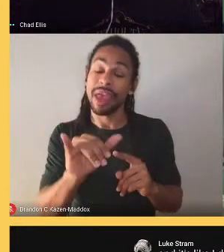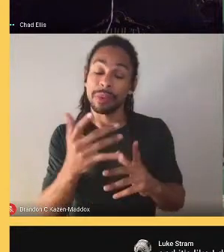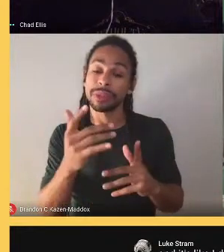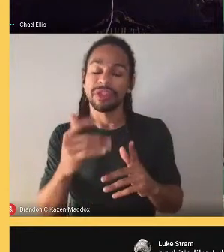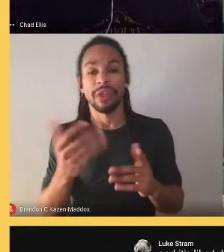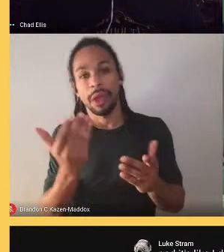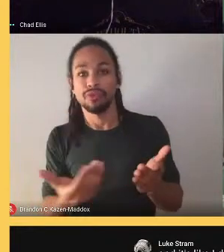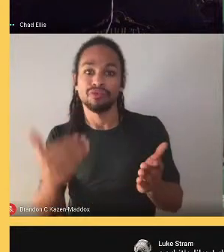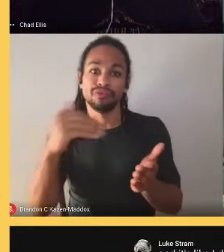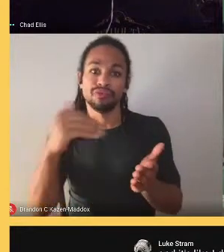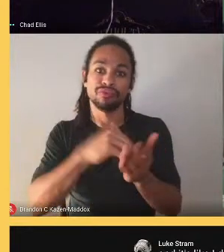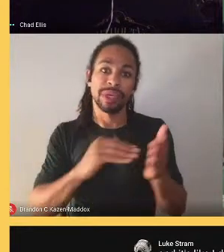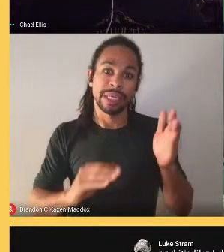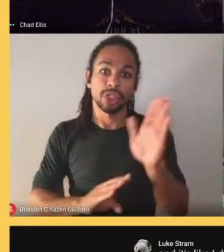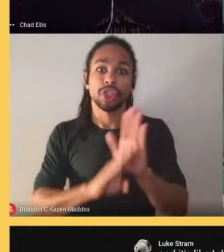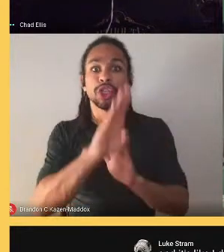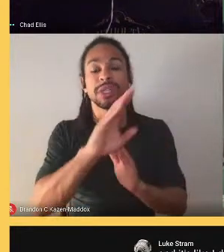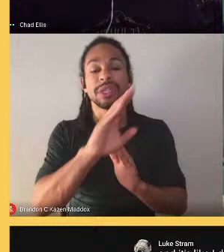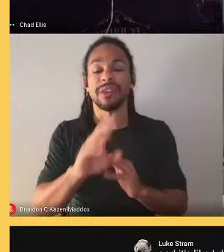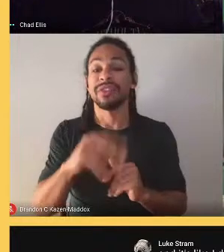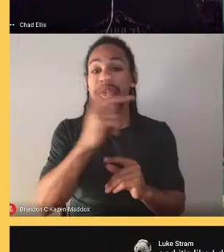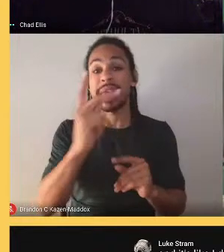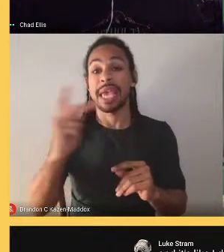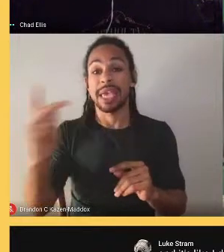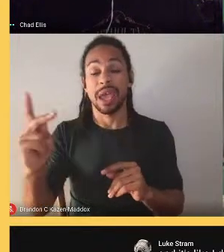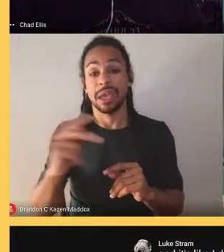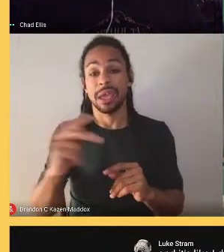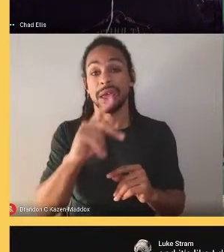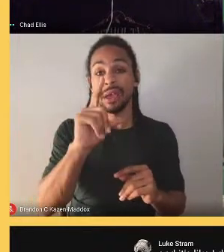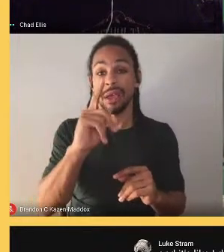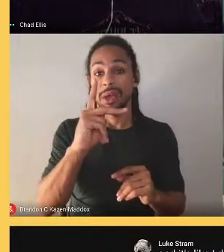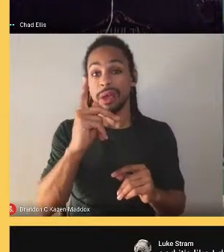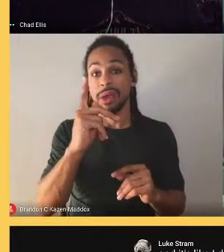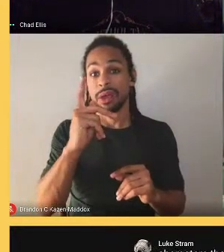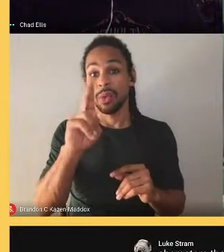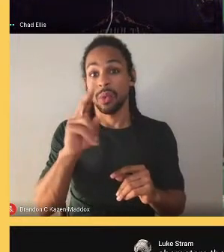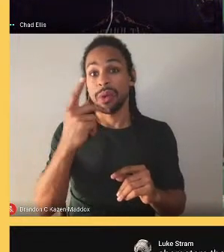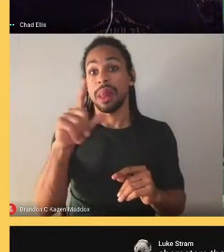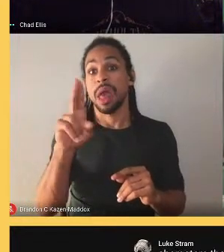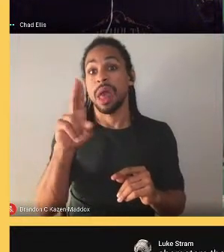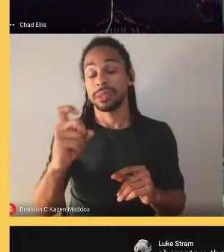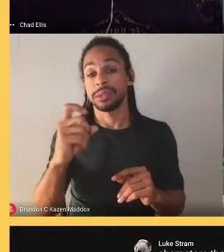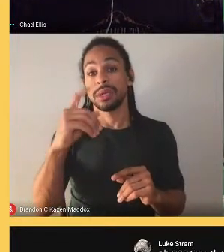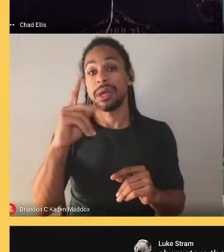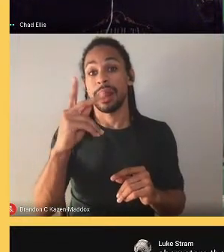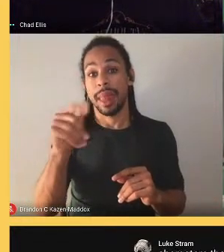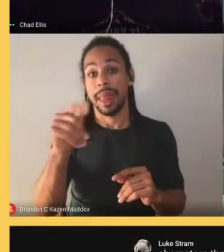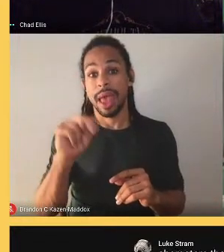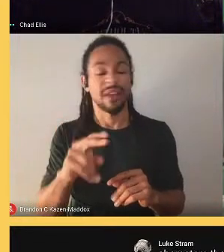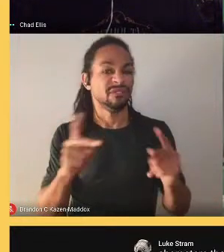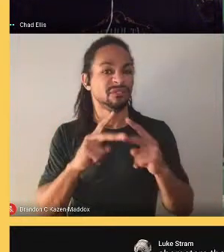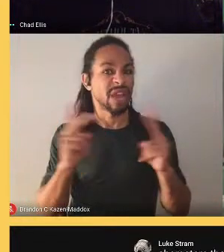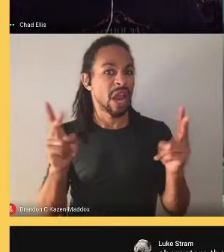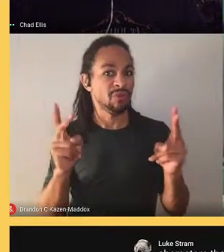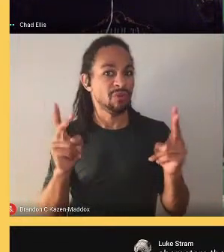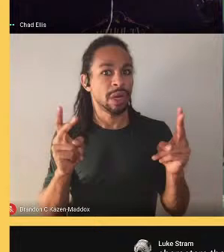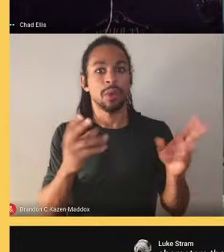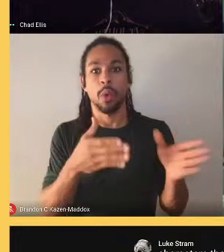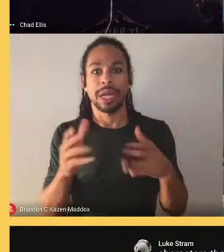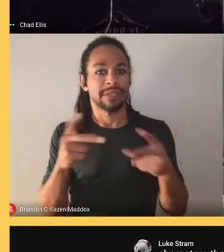the Ku Klux Klan. Like they were back and at their most organized and powerful at that period in time.